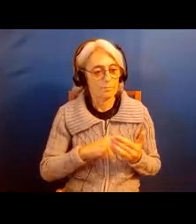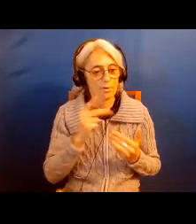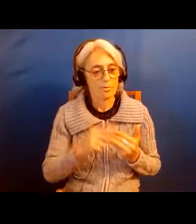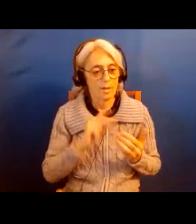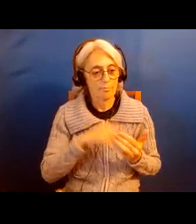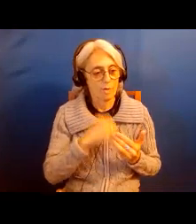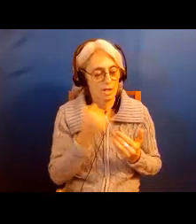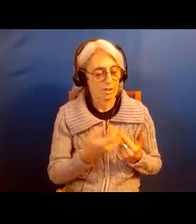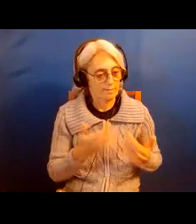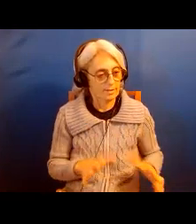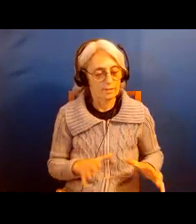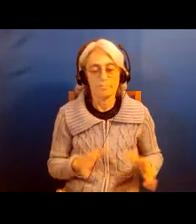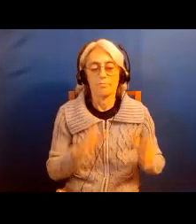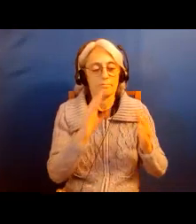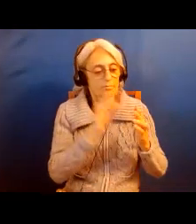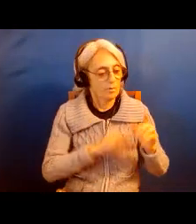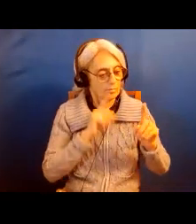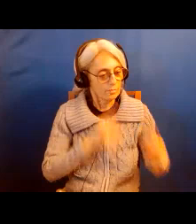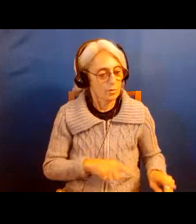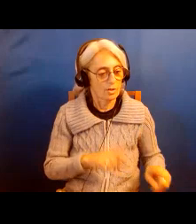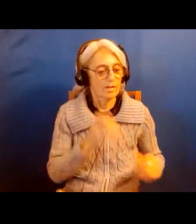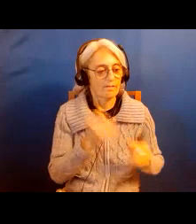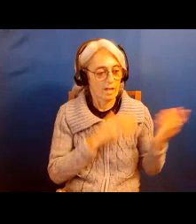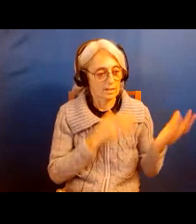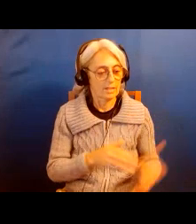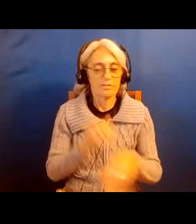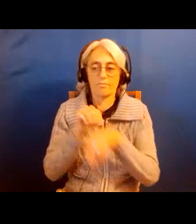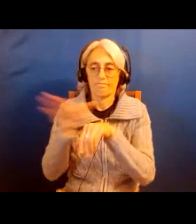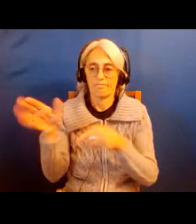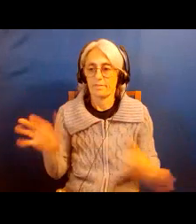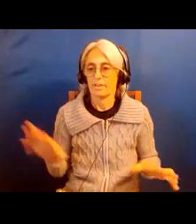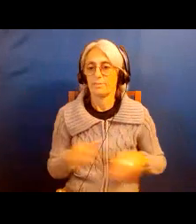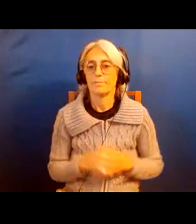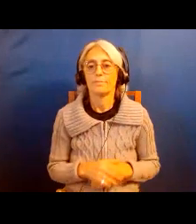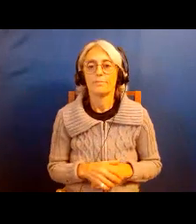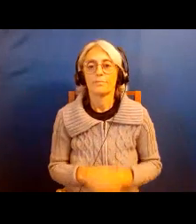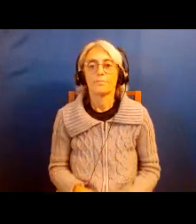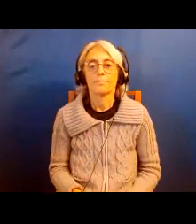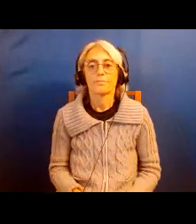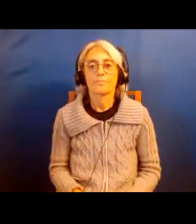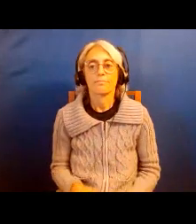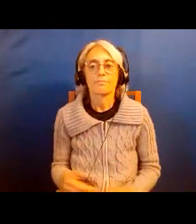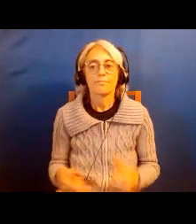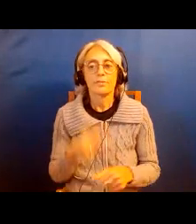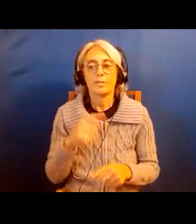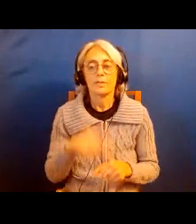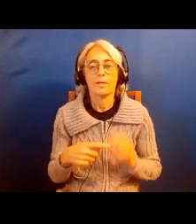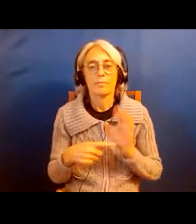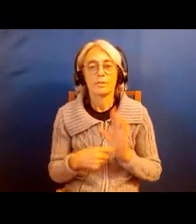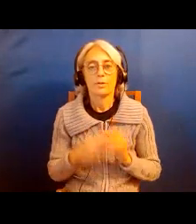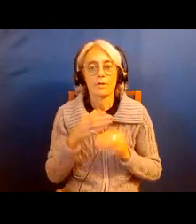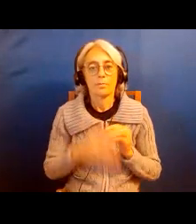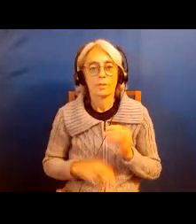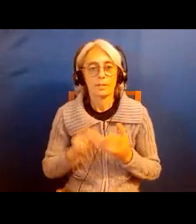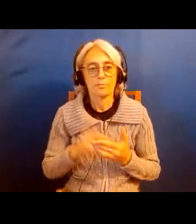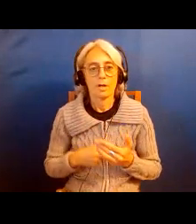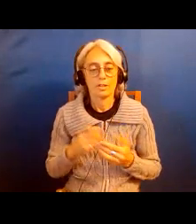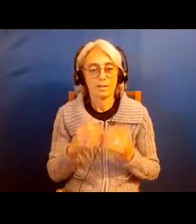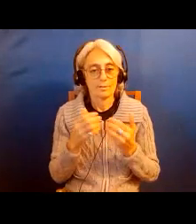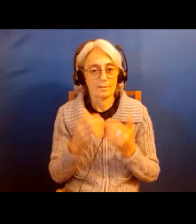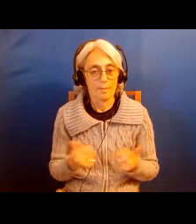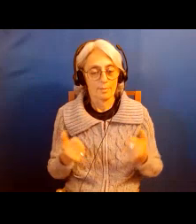final delivery report. While this is the first we are presenting the completed projects in a separate section, many of